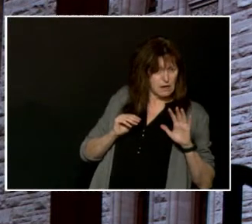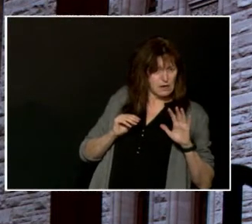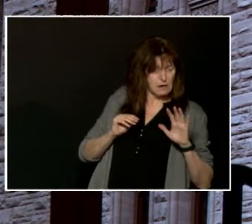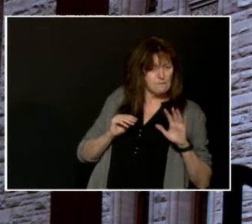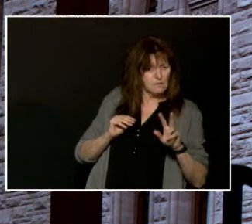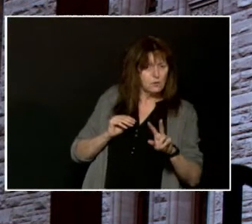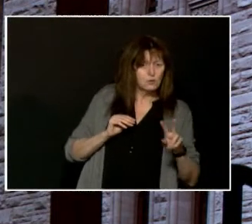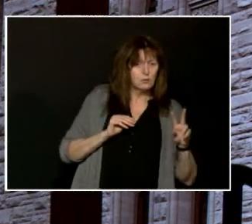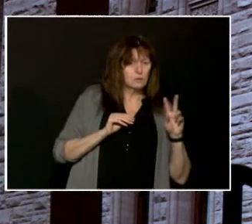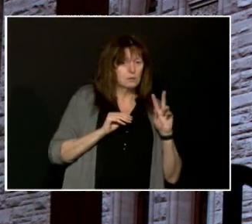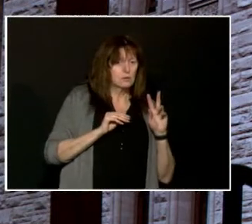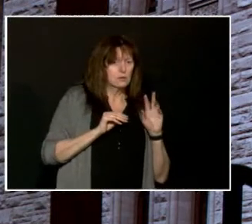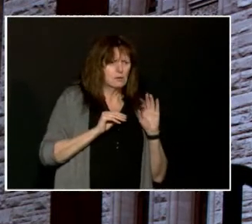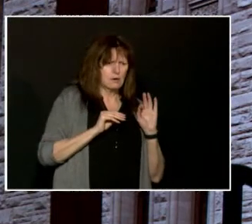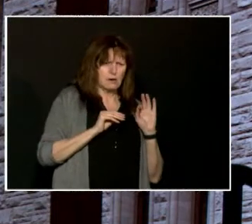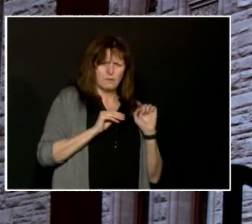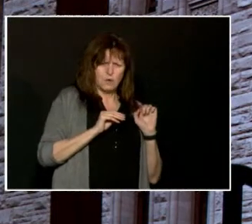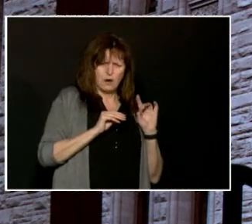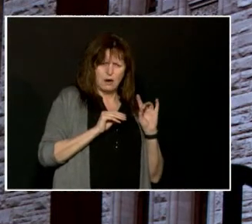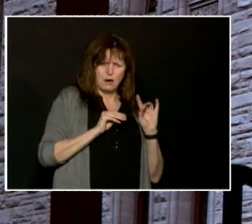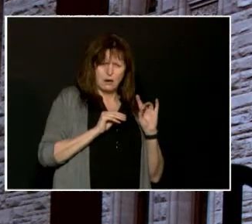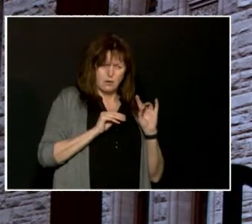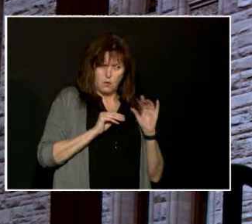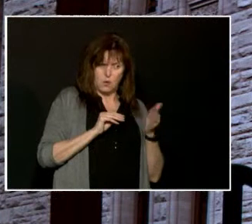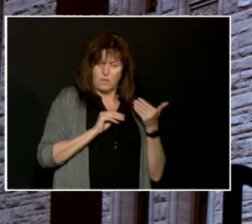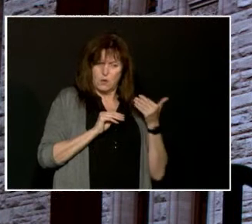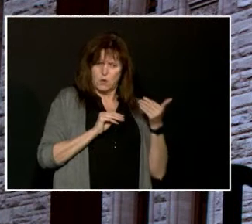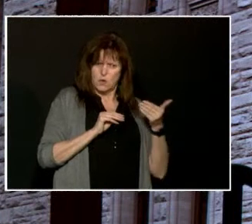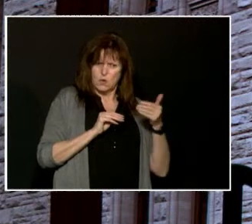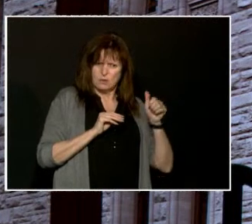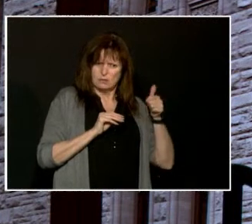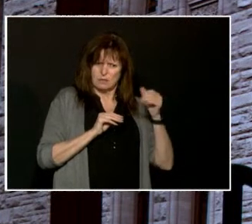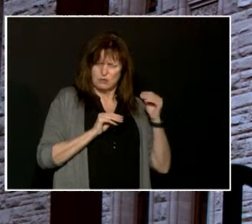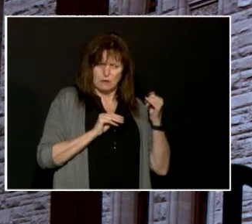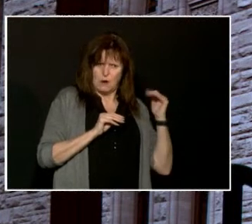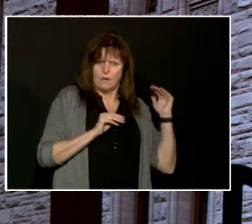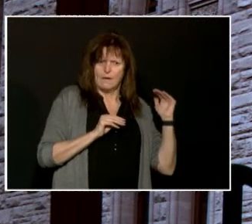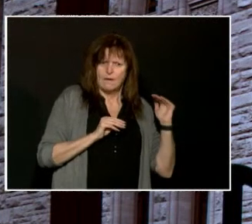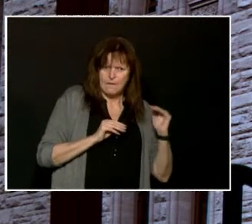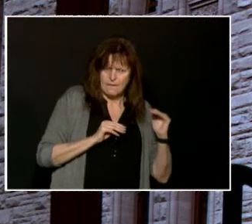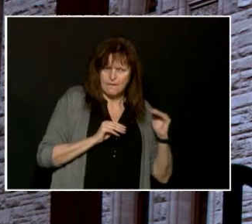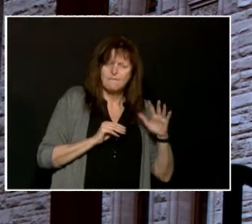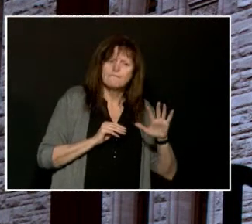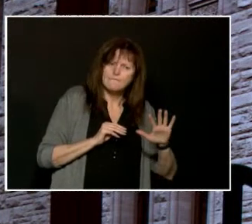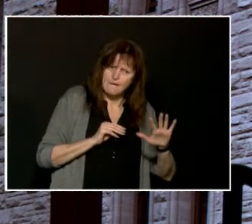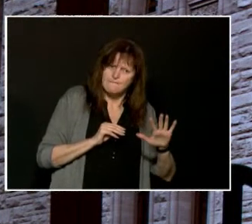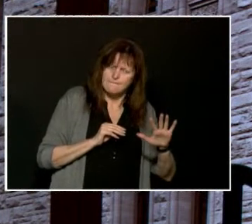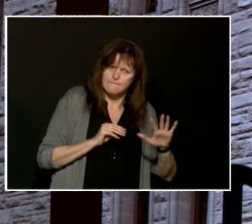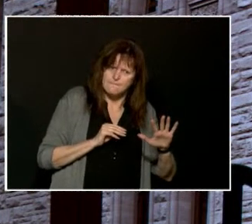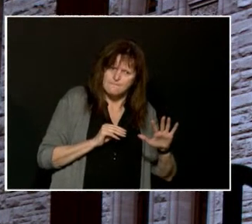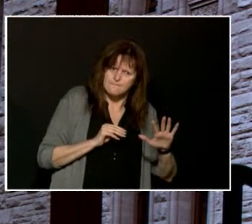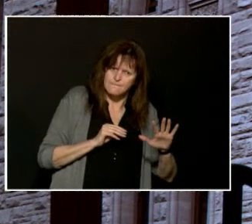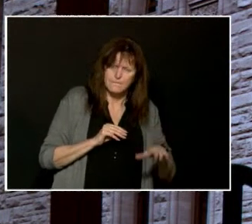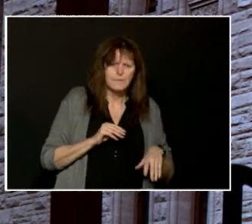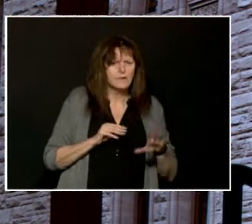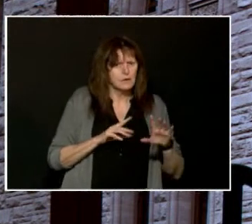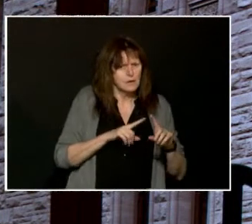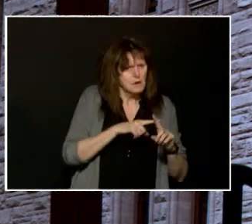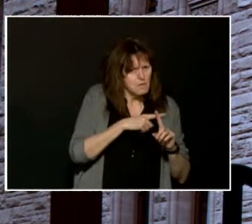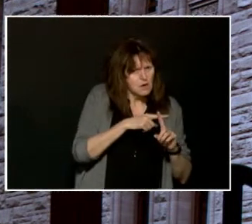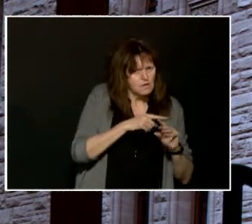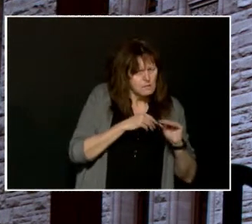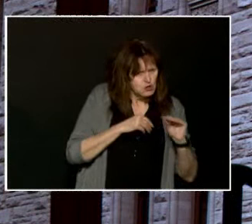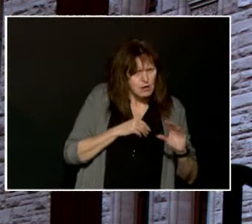10%. So the testing volumes are remaining steady and the percent positive coming down, which shows you that we are